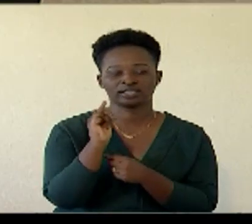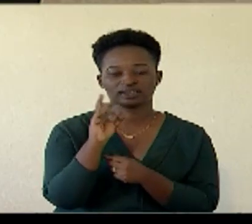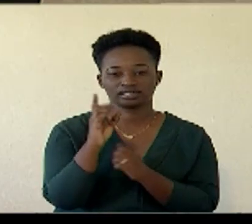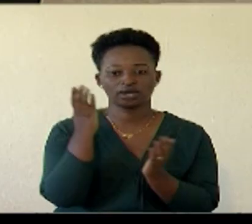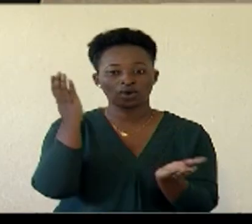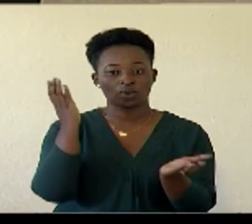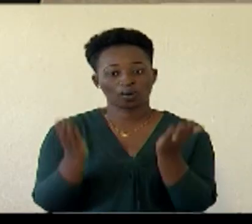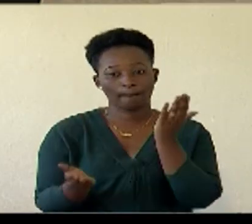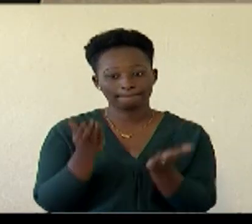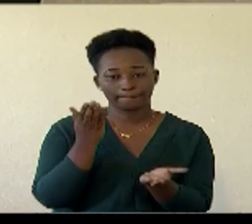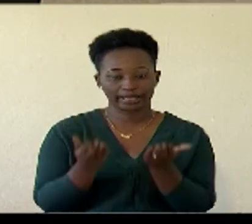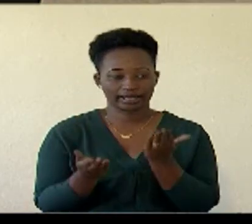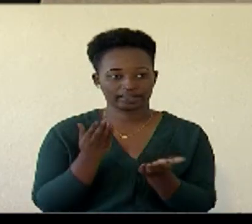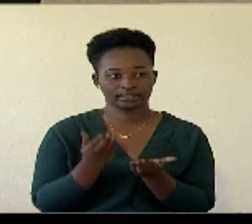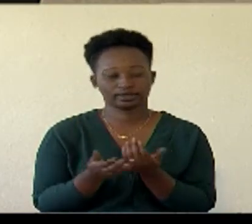compared